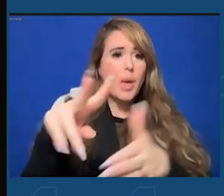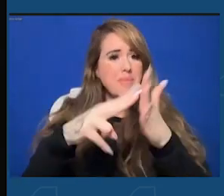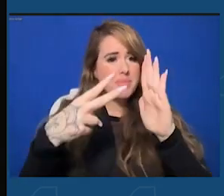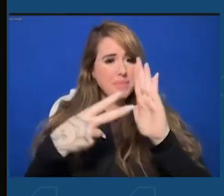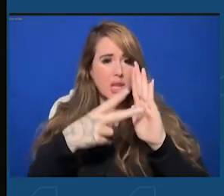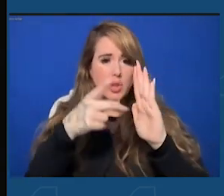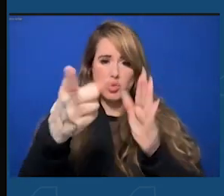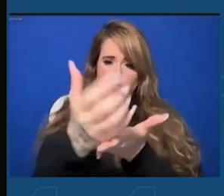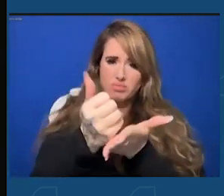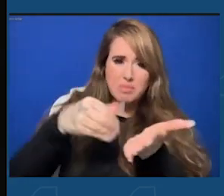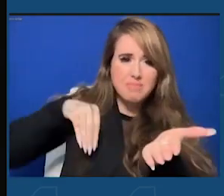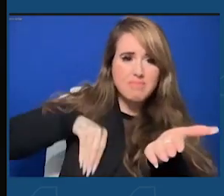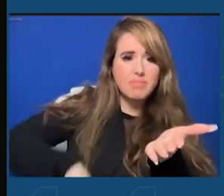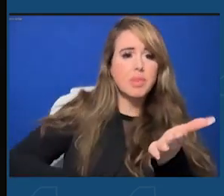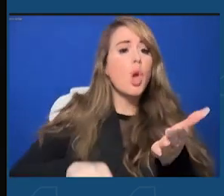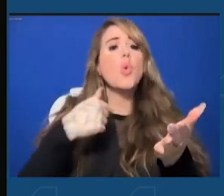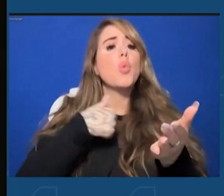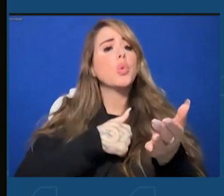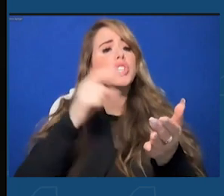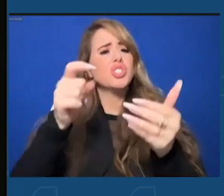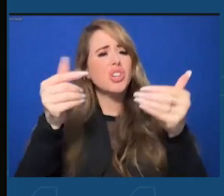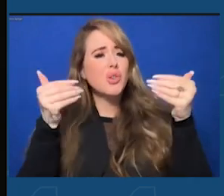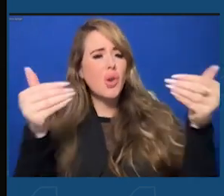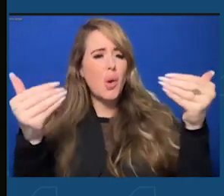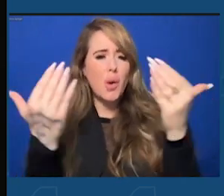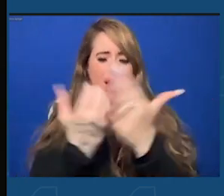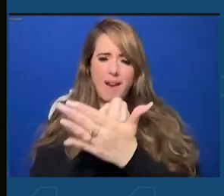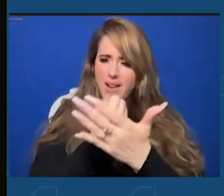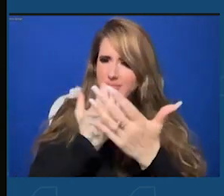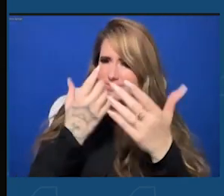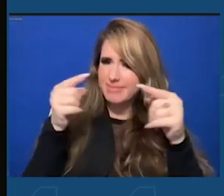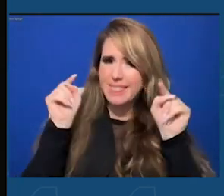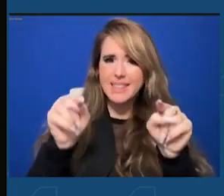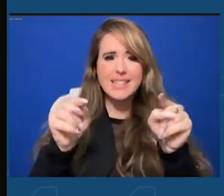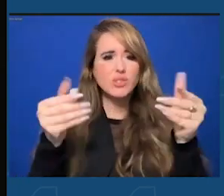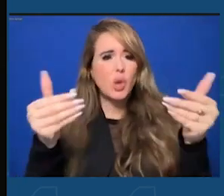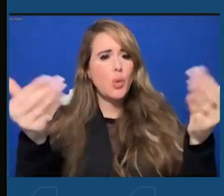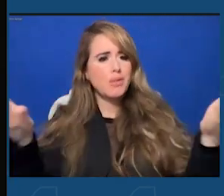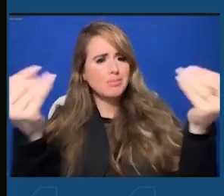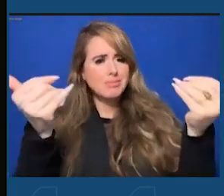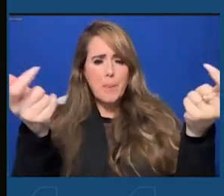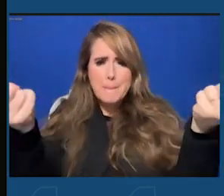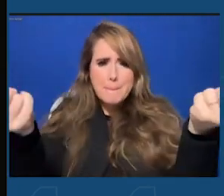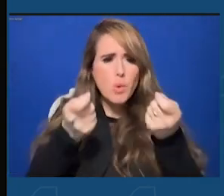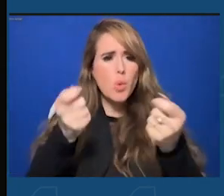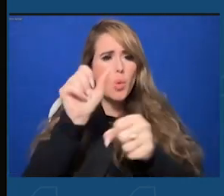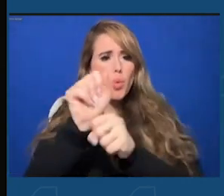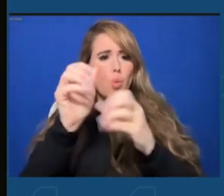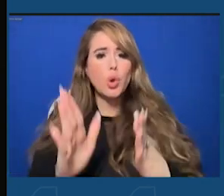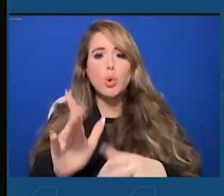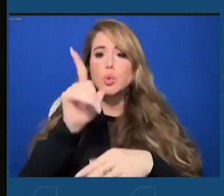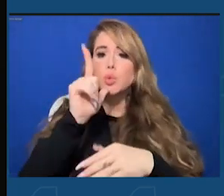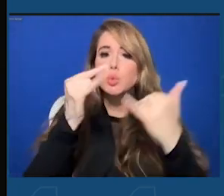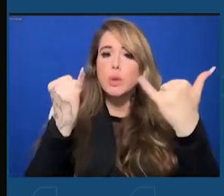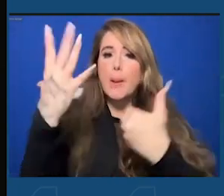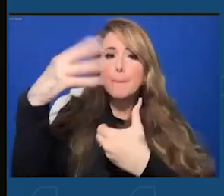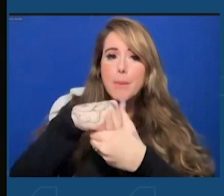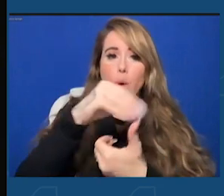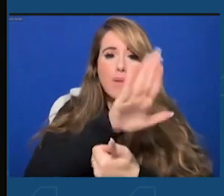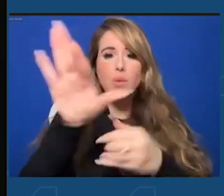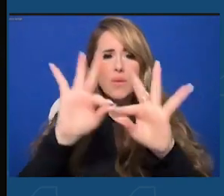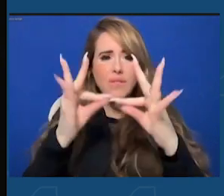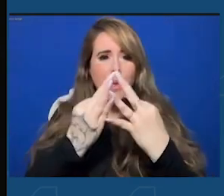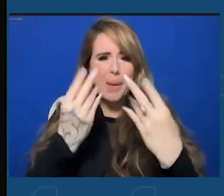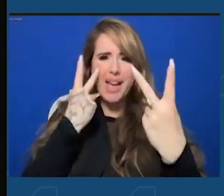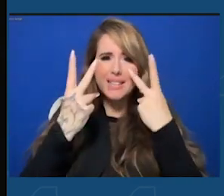this. Let's lean into this. Let's attract the workers who are become part of your families. I've seen them. I see how